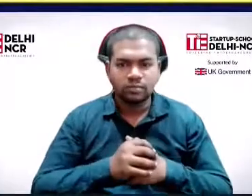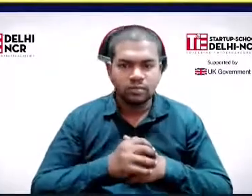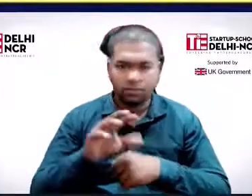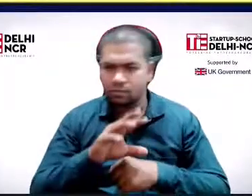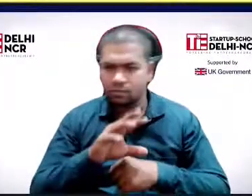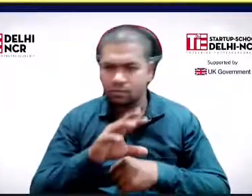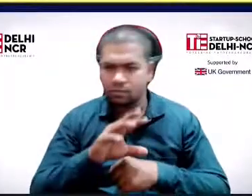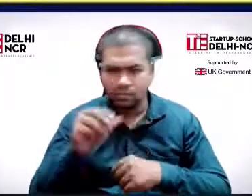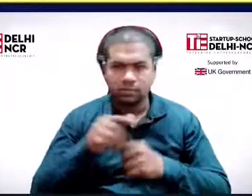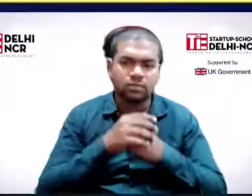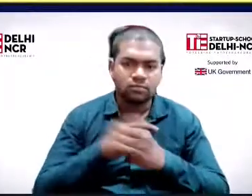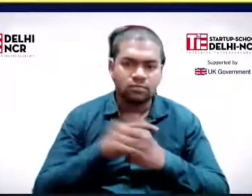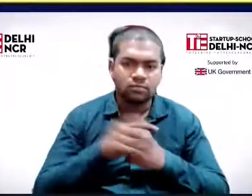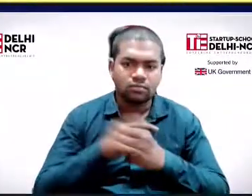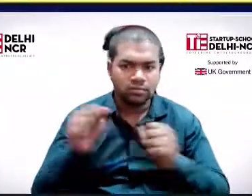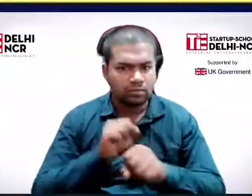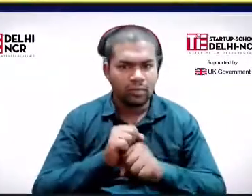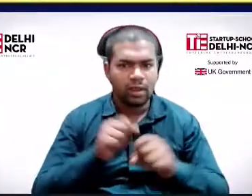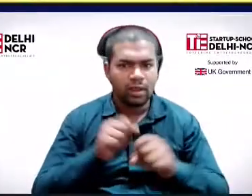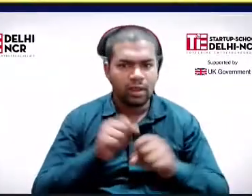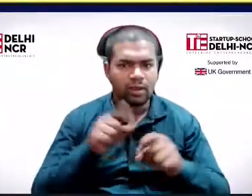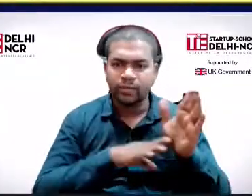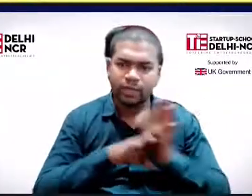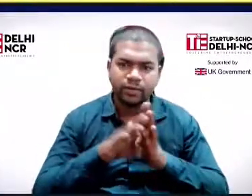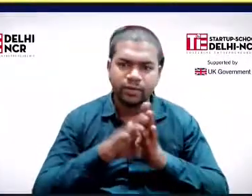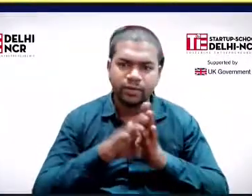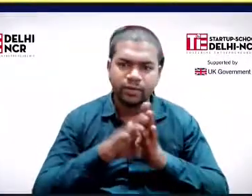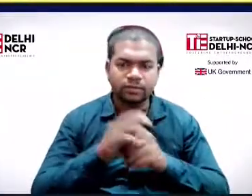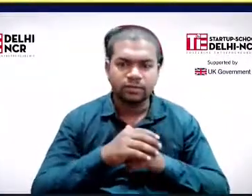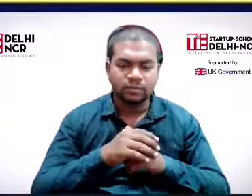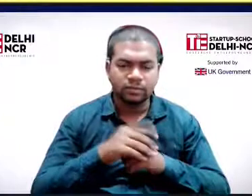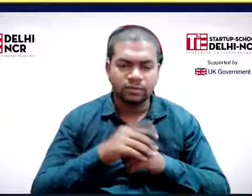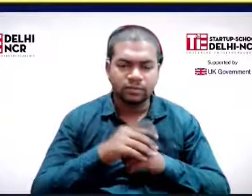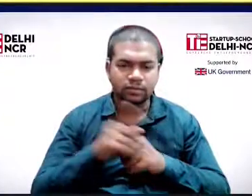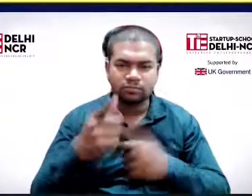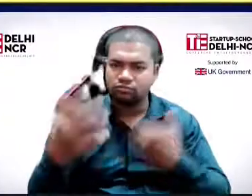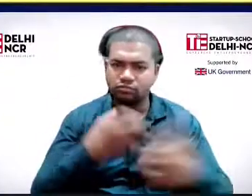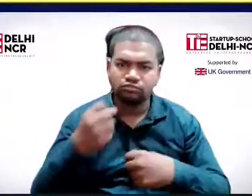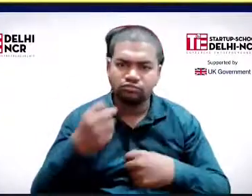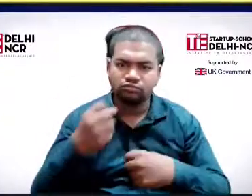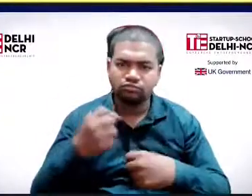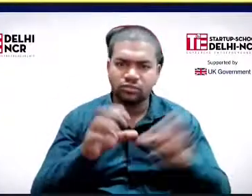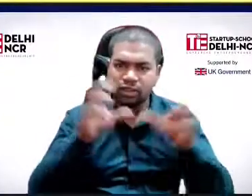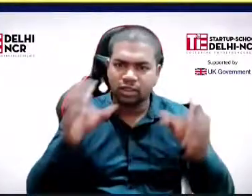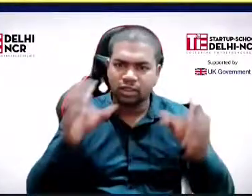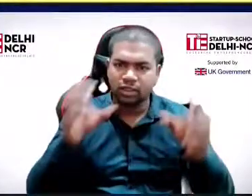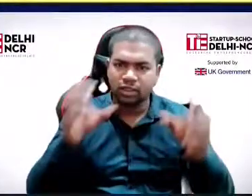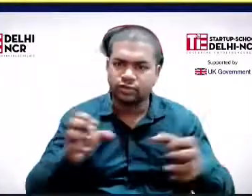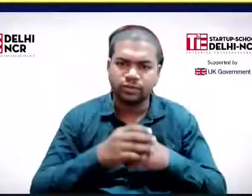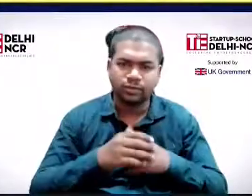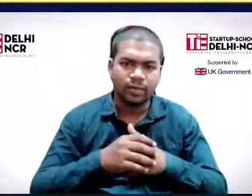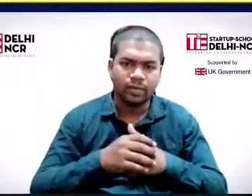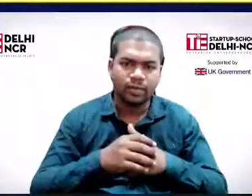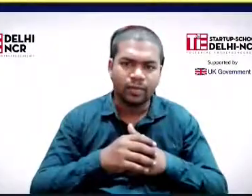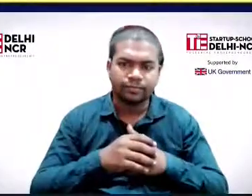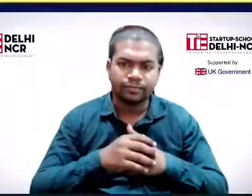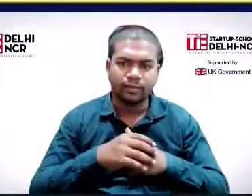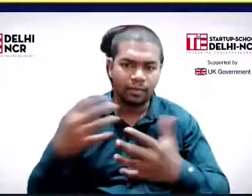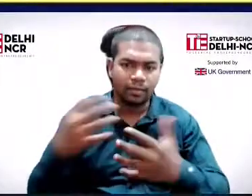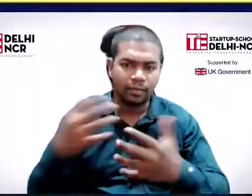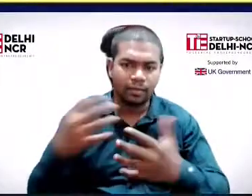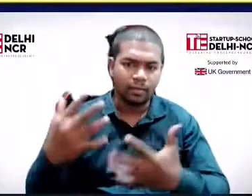and been working on developing a lot of direct-to-consumer brands, so and getting